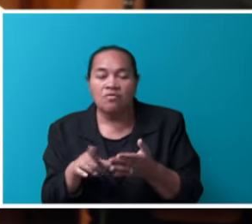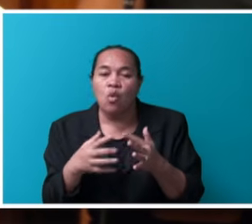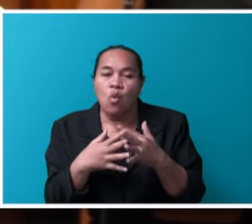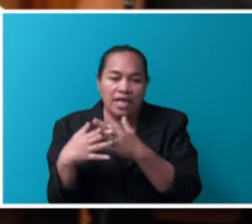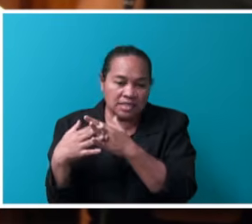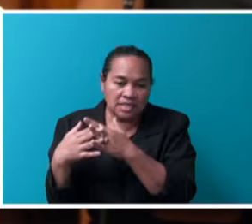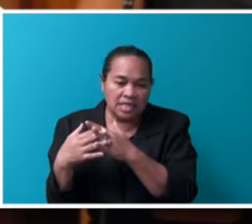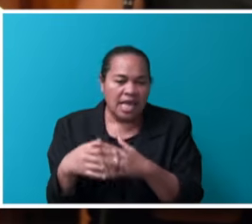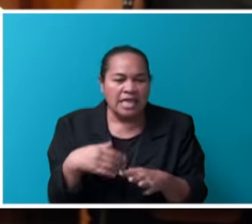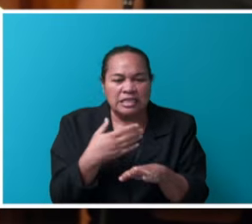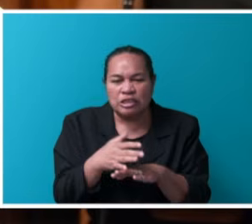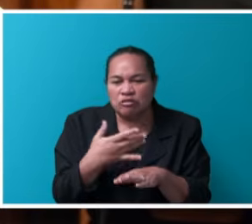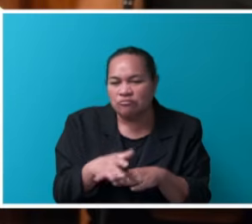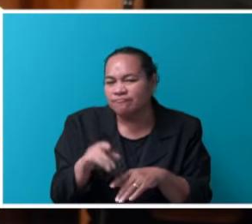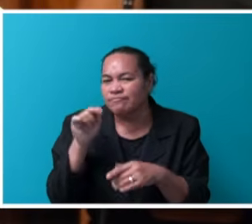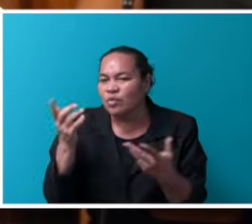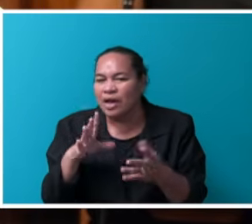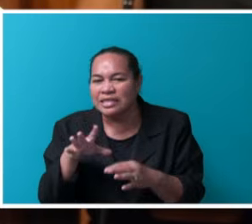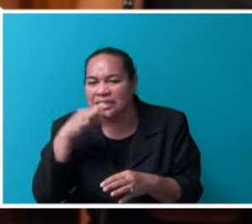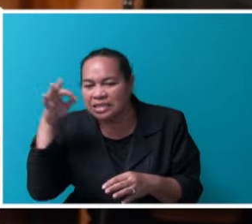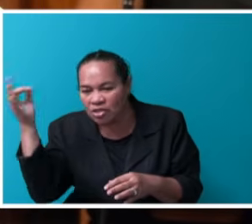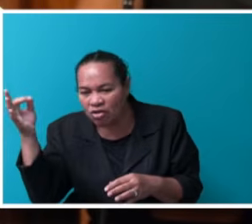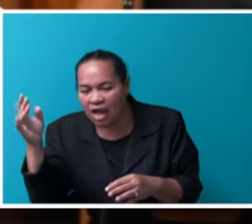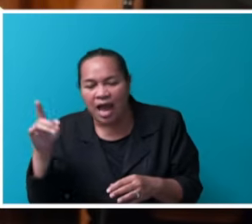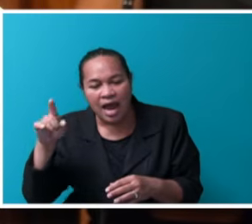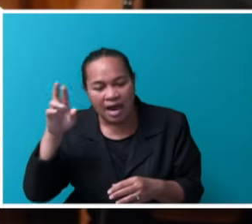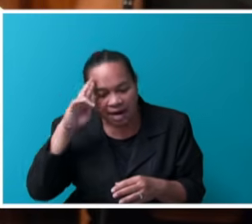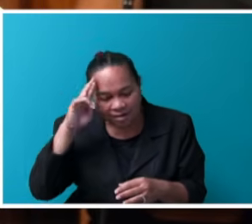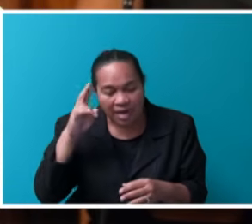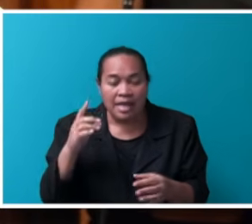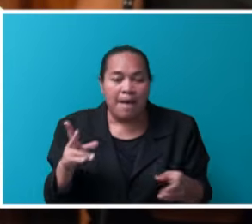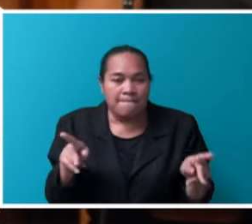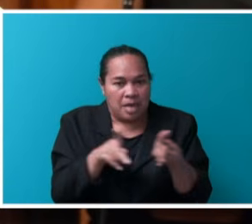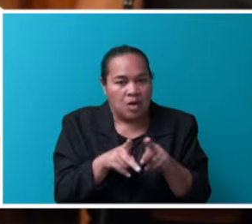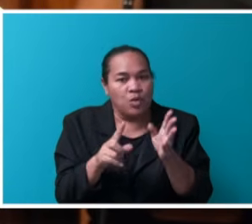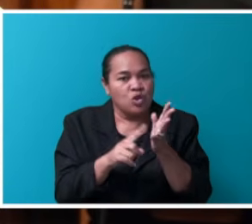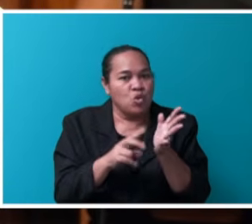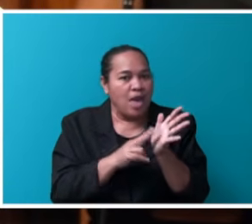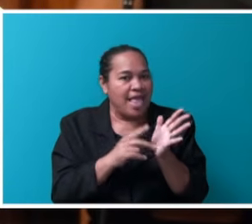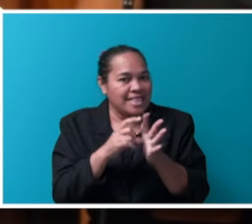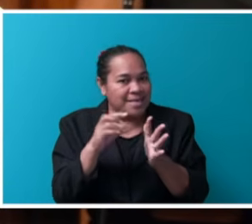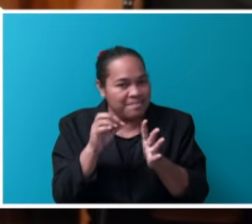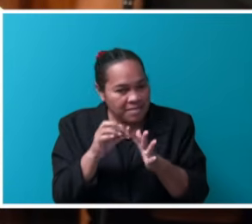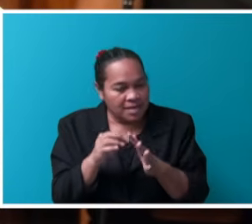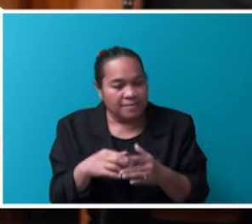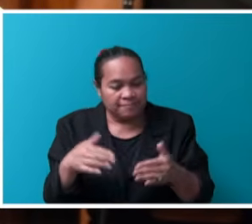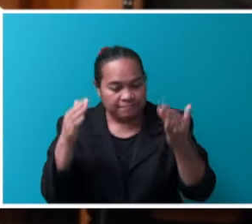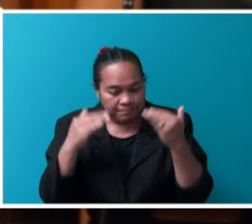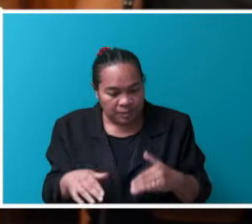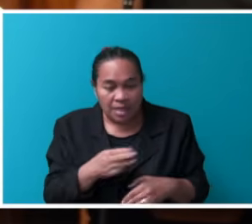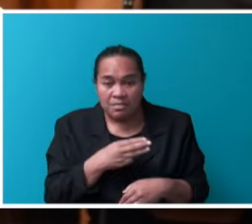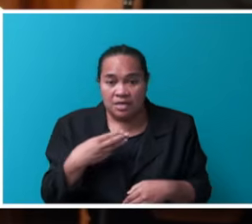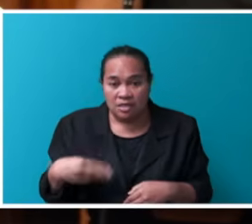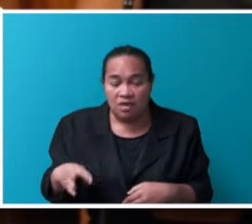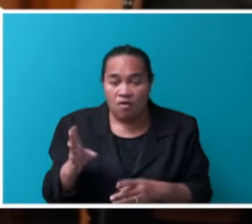Singatoka, Reki and Ba in partnership with the UNDP. Mr. Speaker the Ministry of Environment and Climate Change is